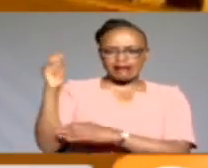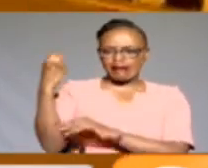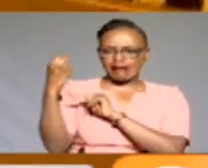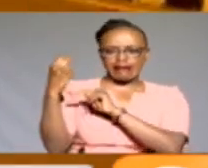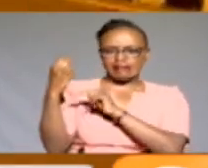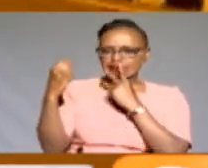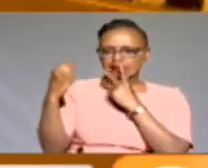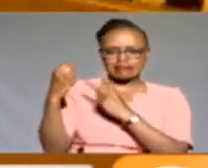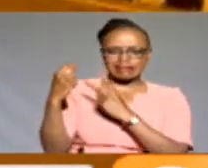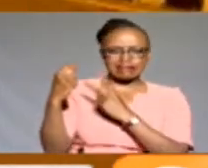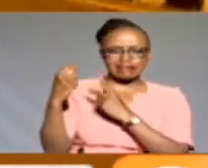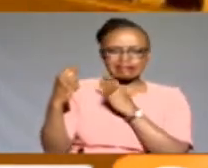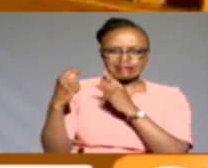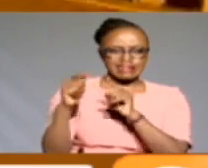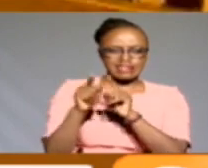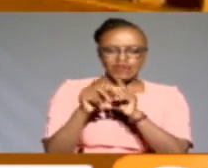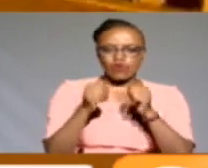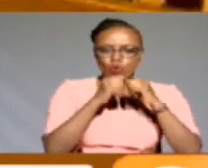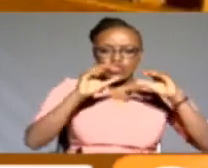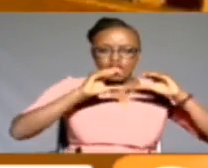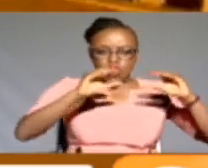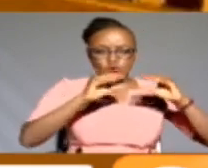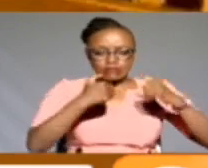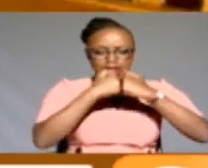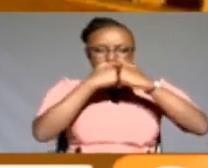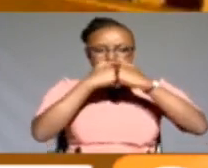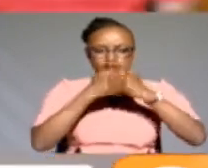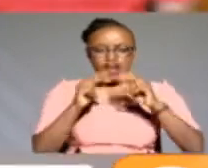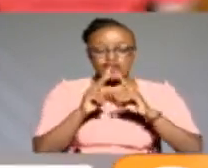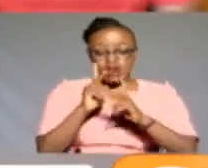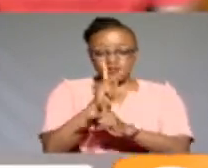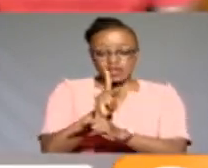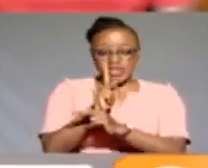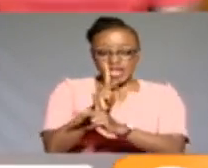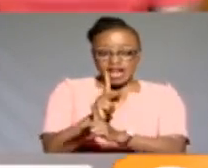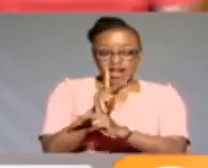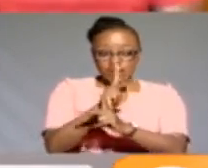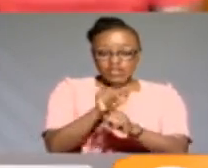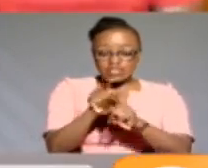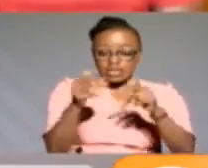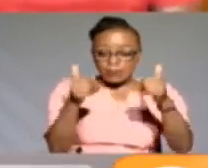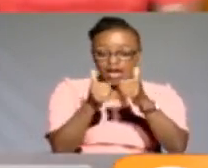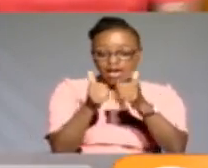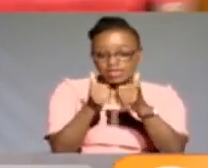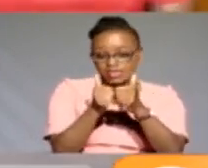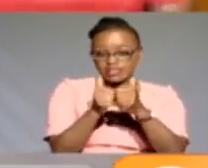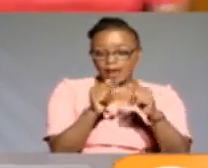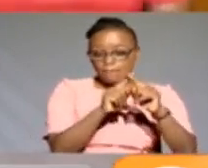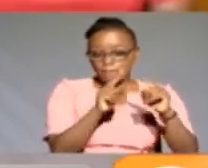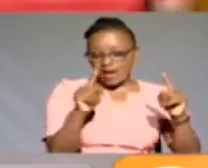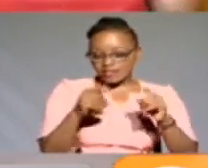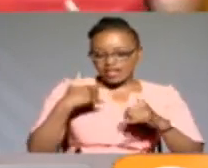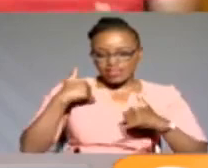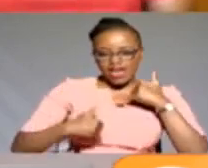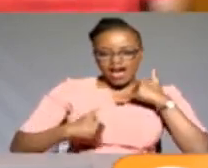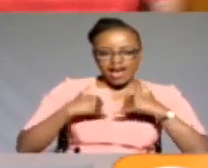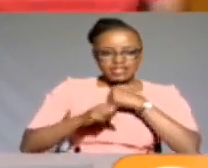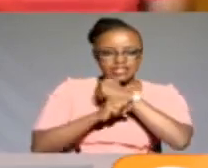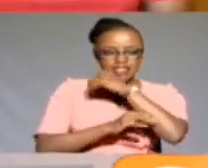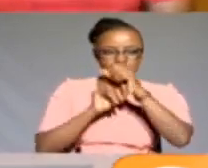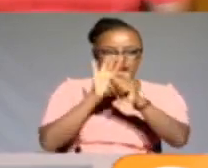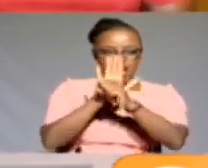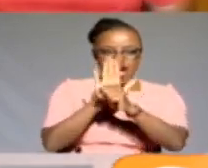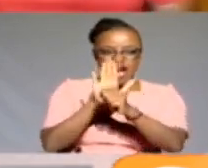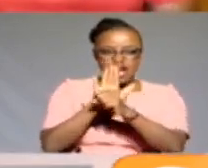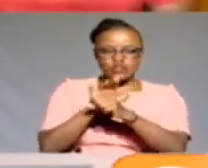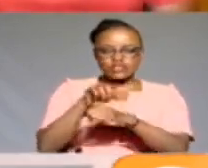They compare Kenyans as minnows. Contrastingly, their head coach was quite cautious as far as this game is concerned. But for the Algerian fans, most of them have